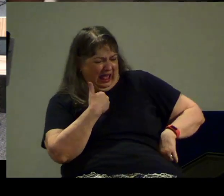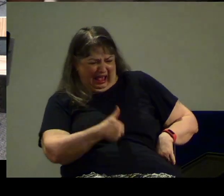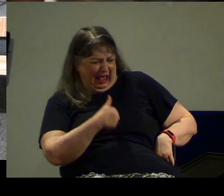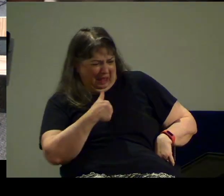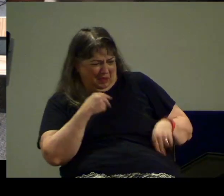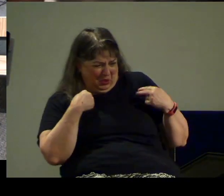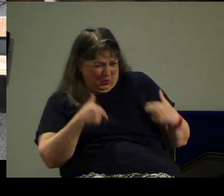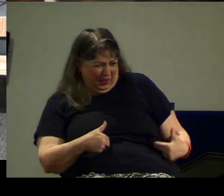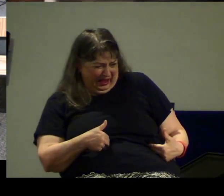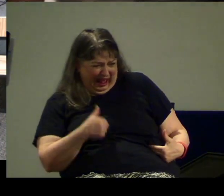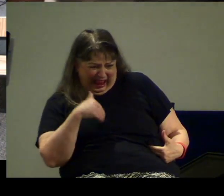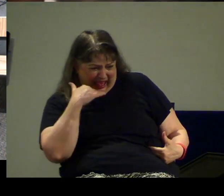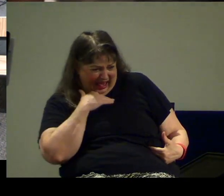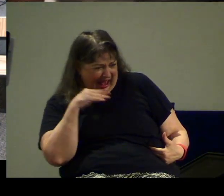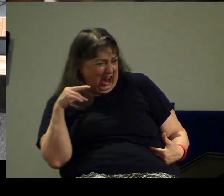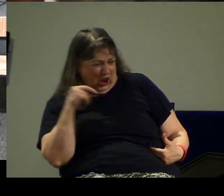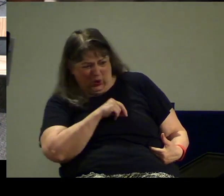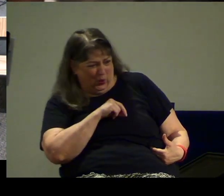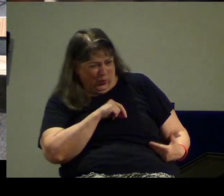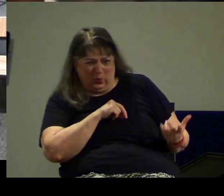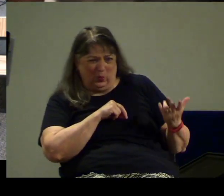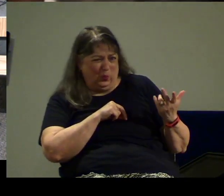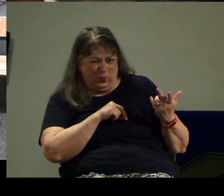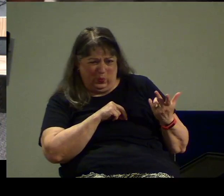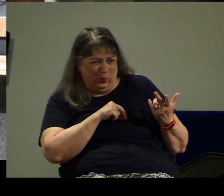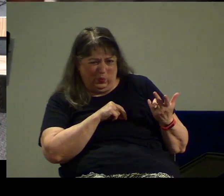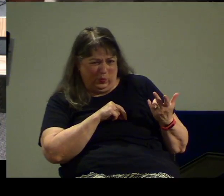Have I said and not will I bring it to pass? You know,